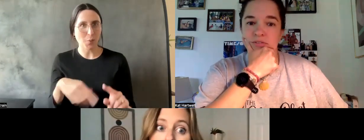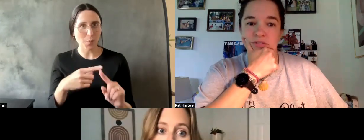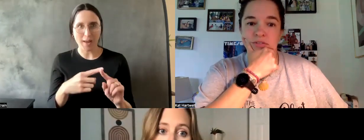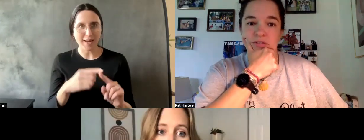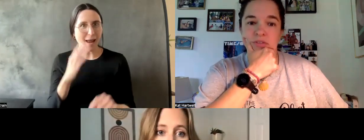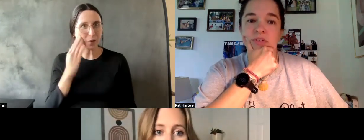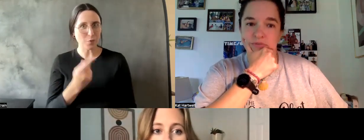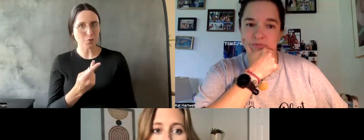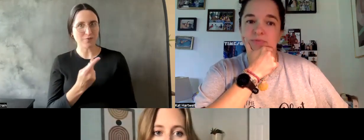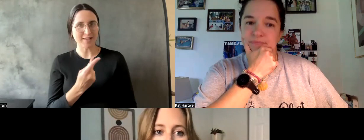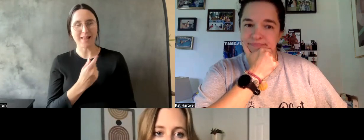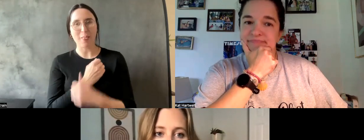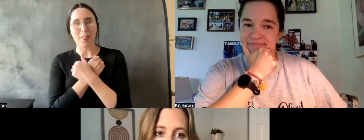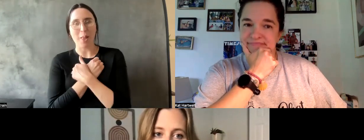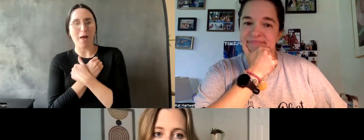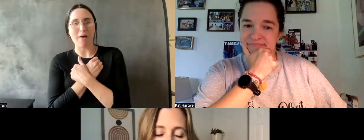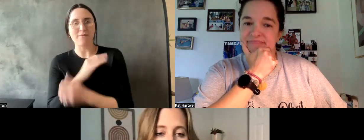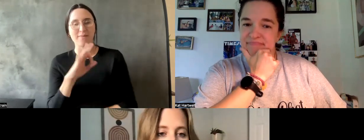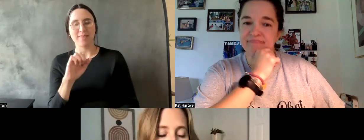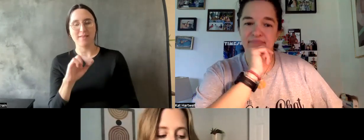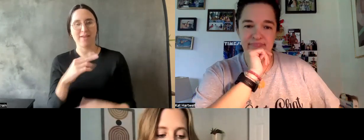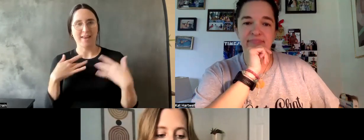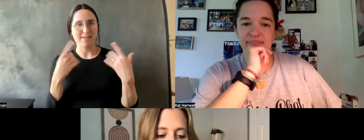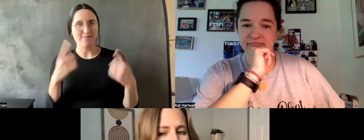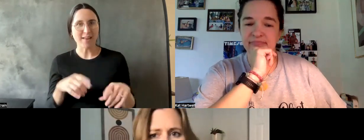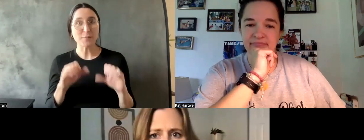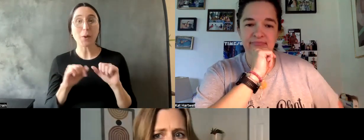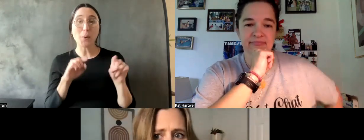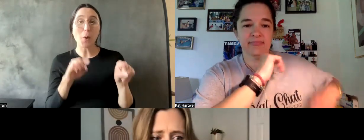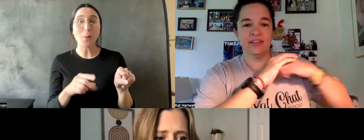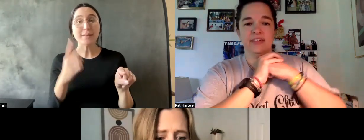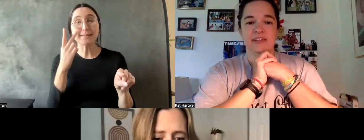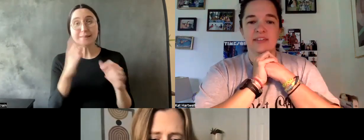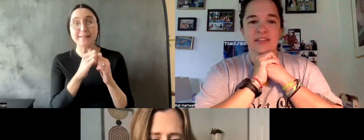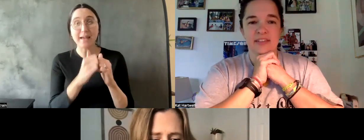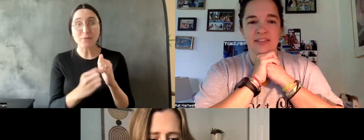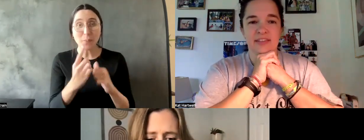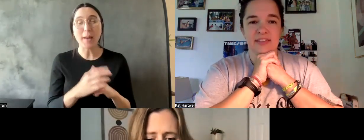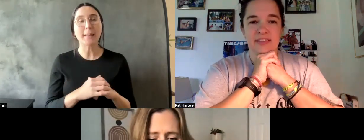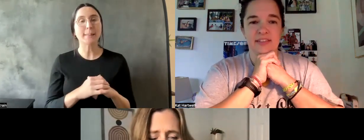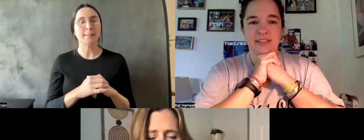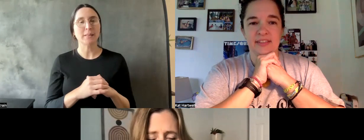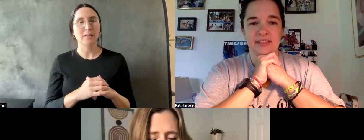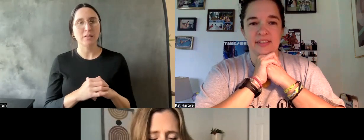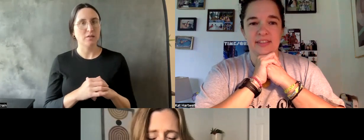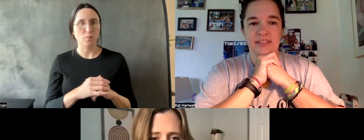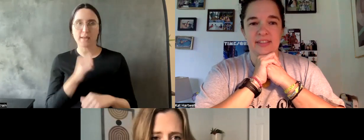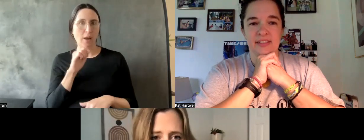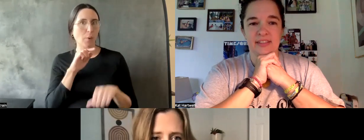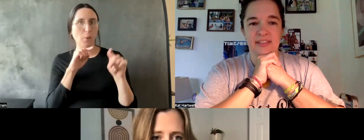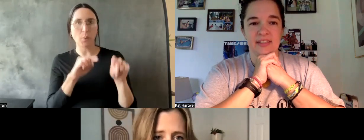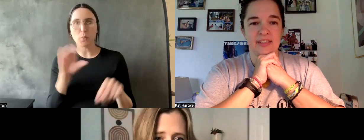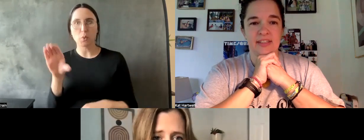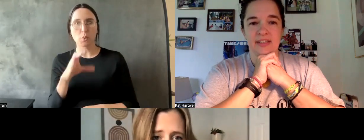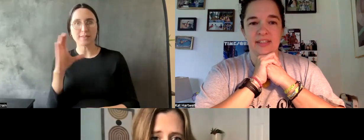these fan events, right? I mean, we love going and seeing everyone. I know you or we did not go to Christmas Con that just happened